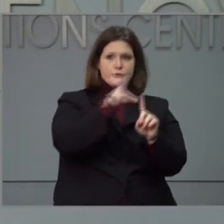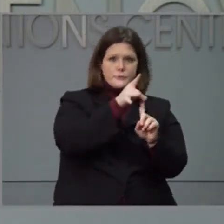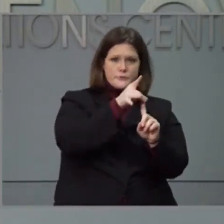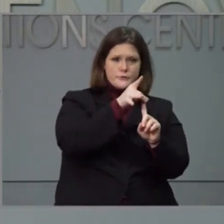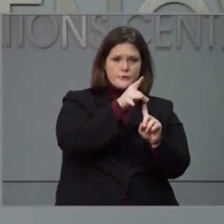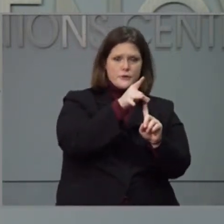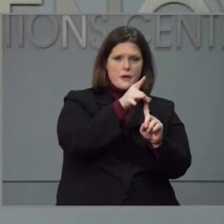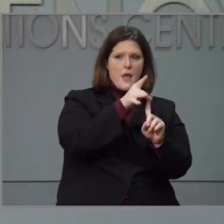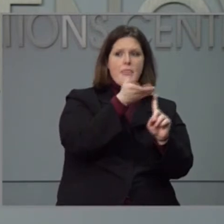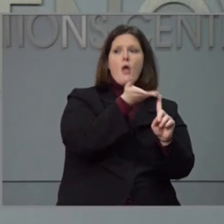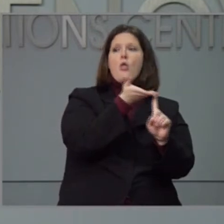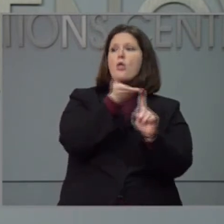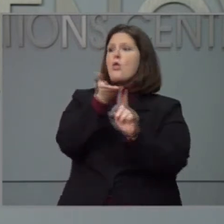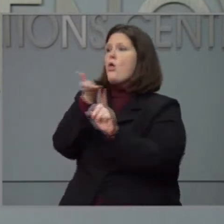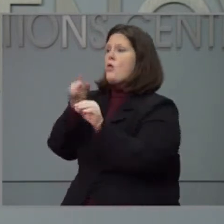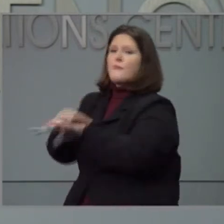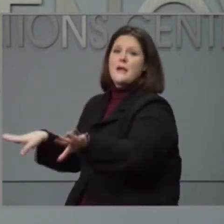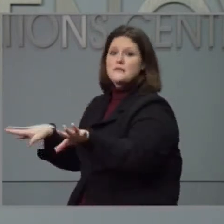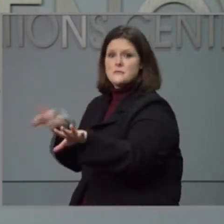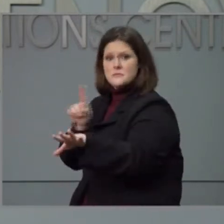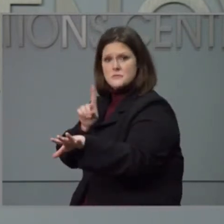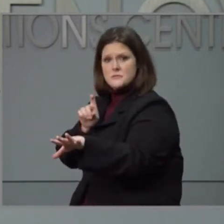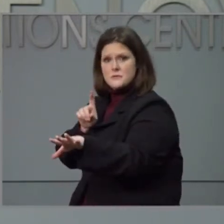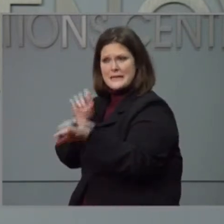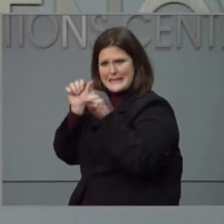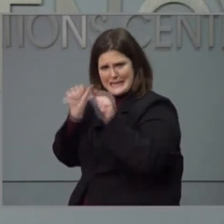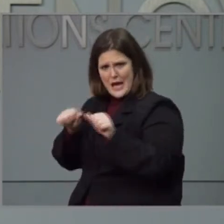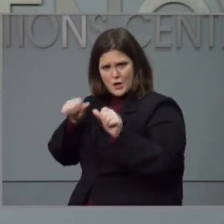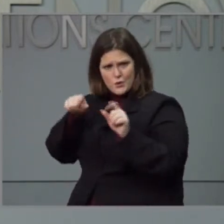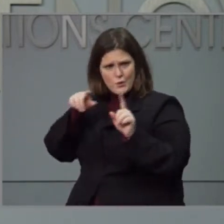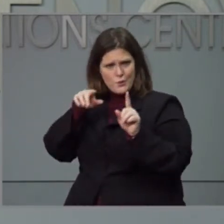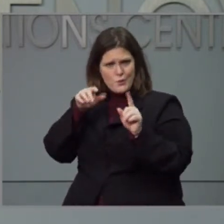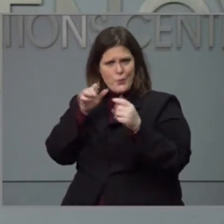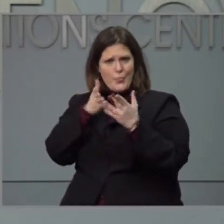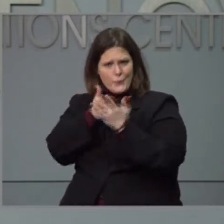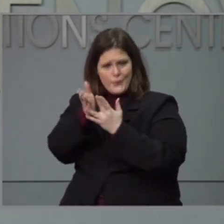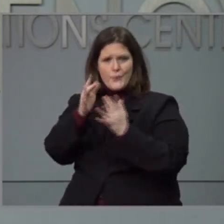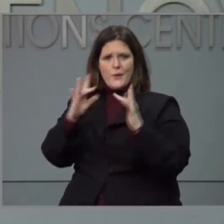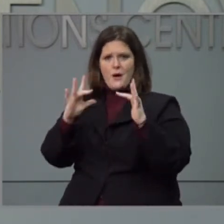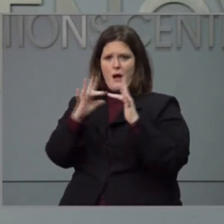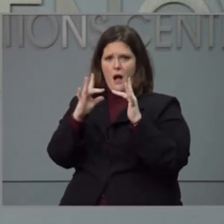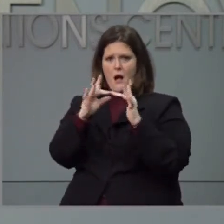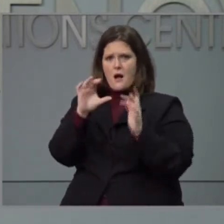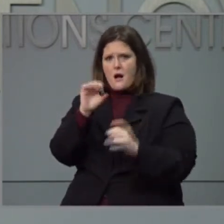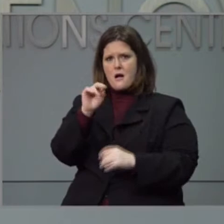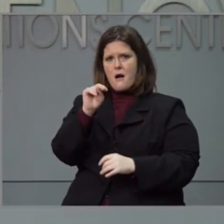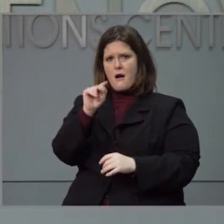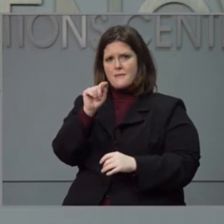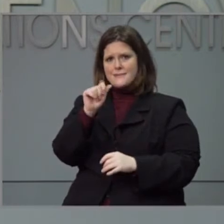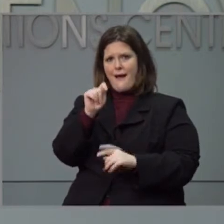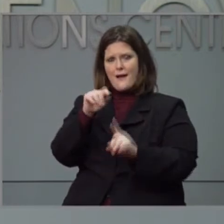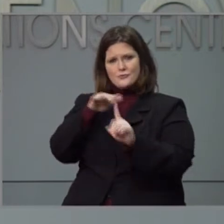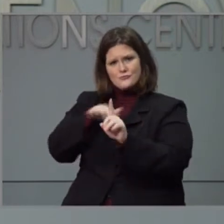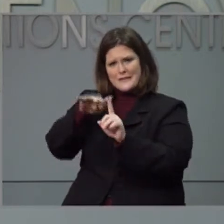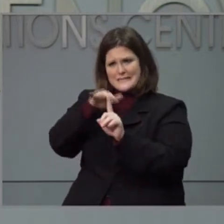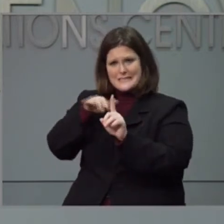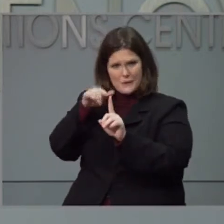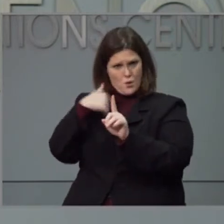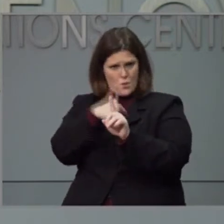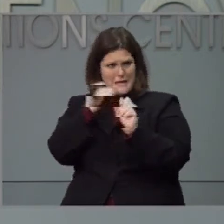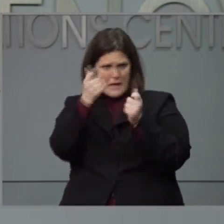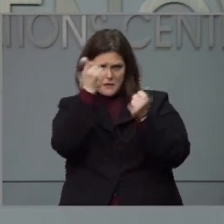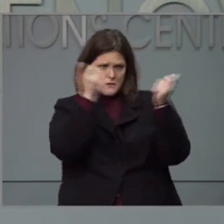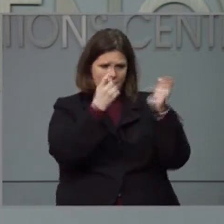community spread happening that way? Is there a way to do that with the contact tracing? Thanks for the question. Yes, there is a way for us